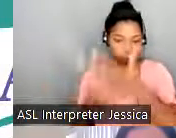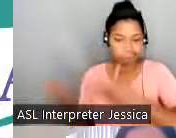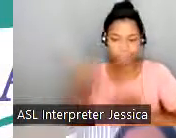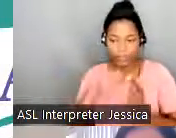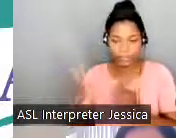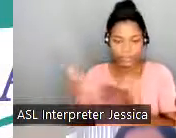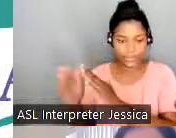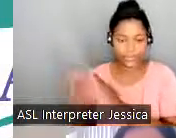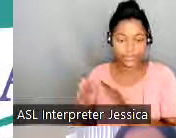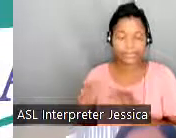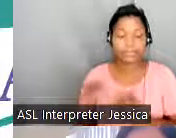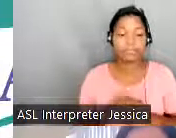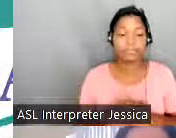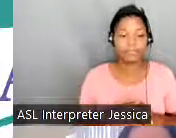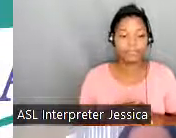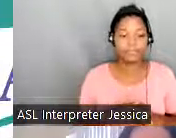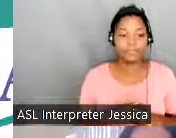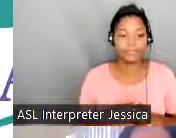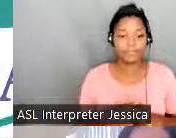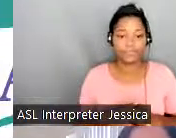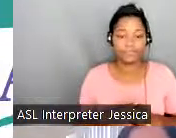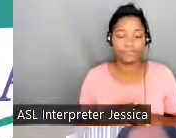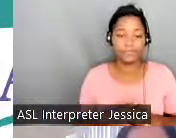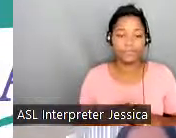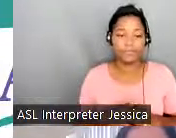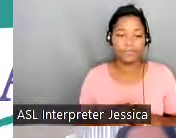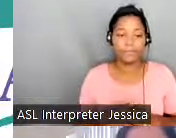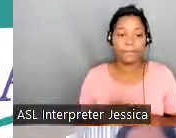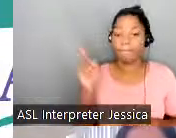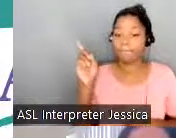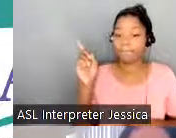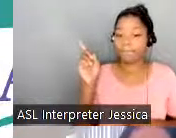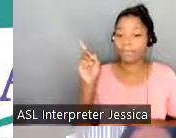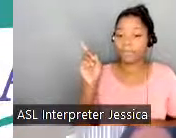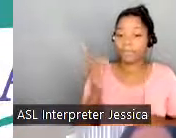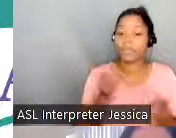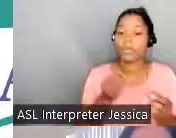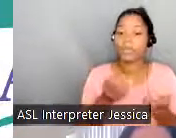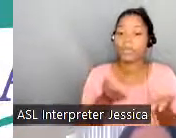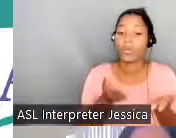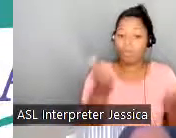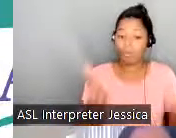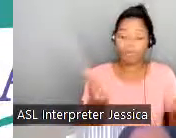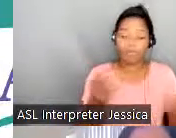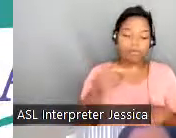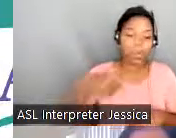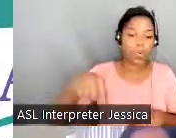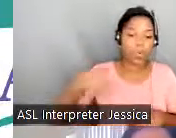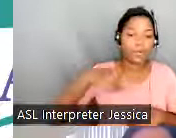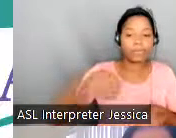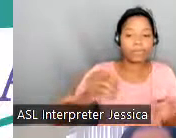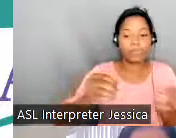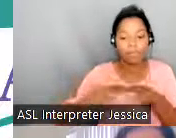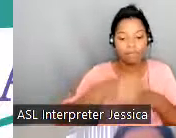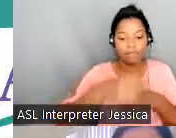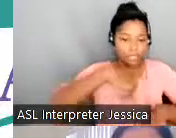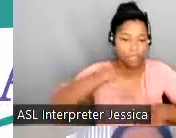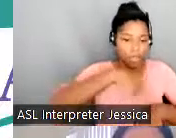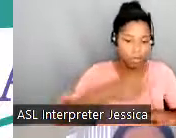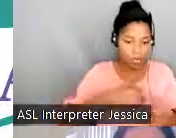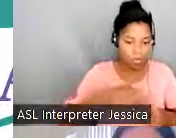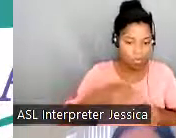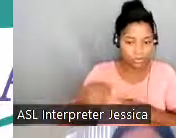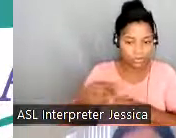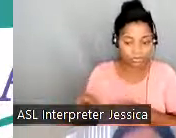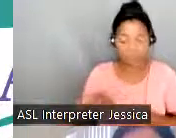our website for viewing after the fact as well. And we also offer quarterly office hour calls where up to 30 attendees can come